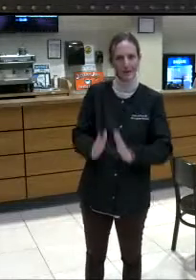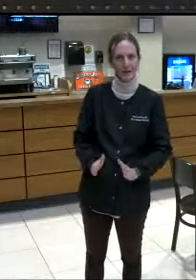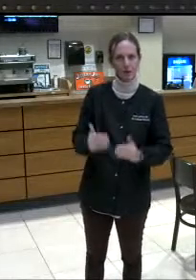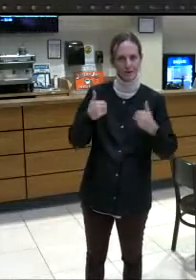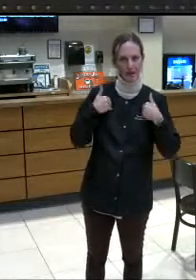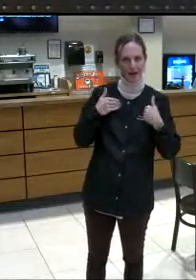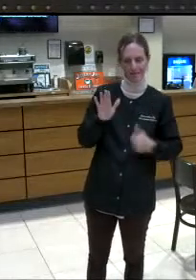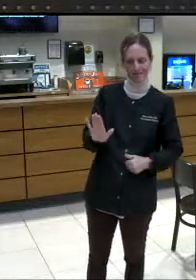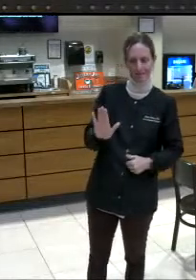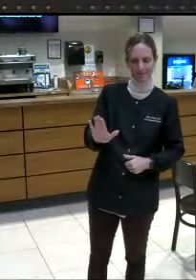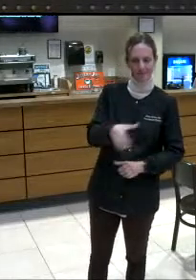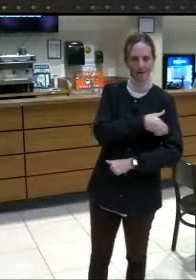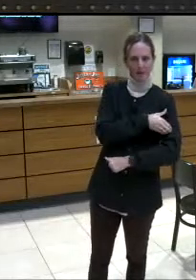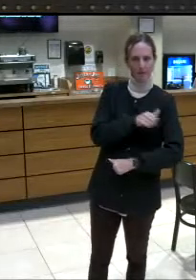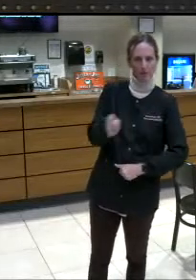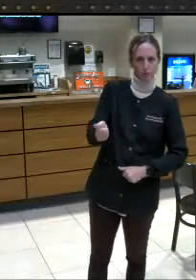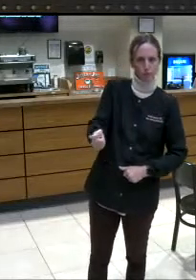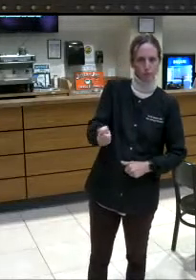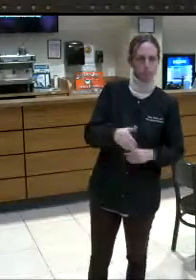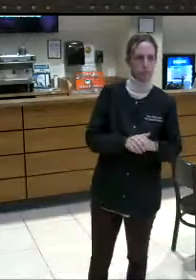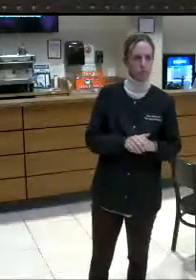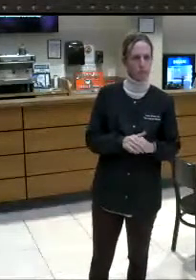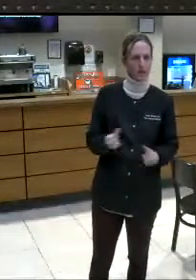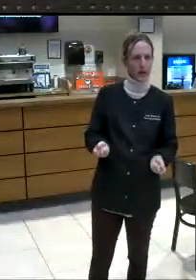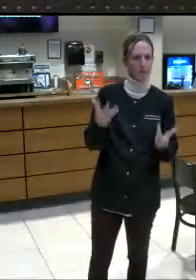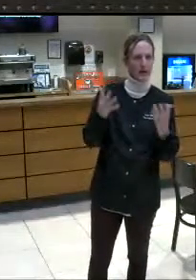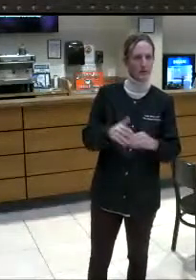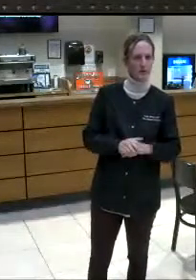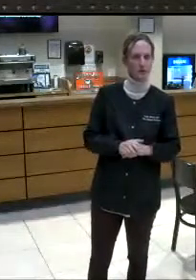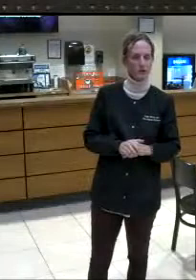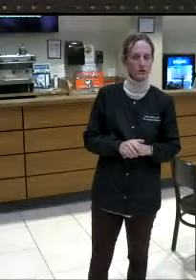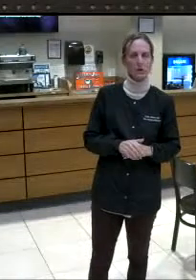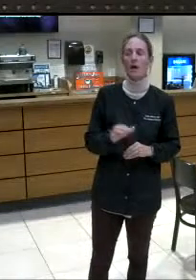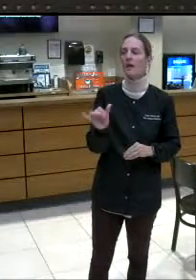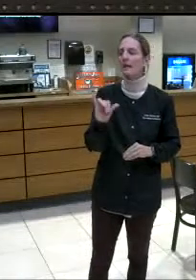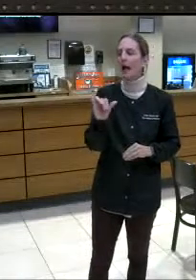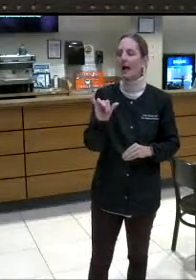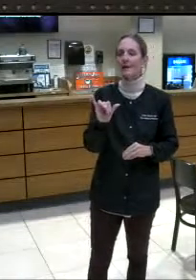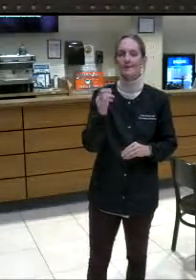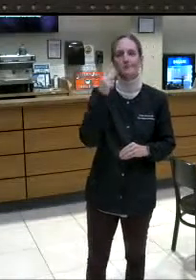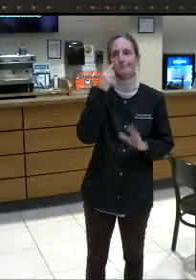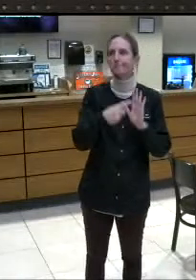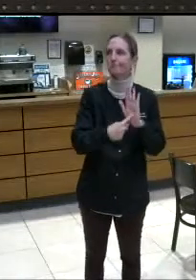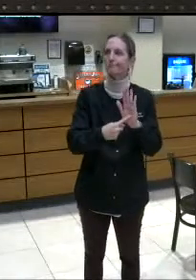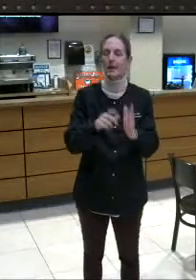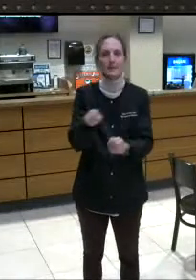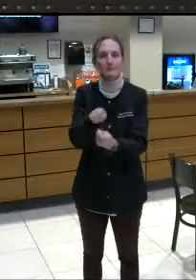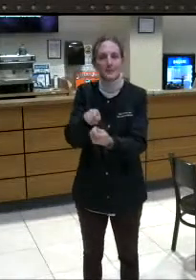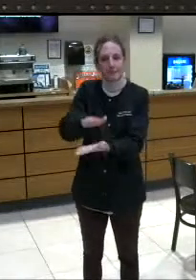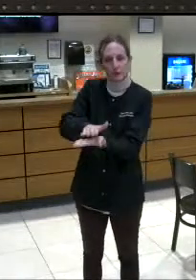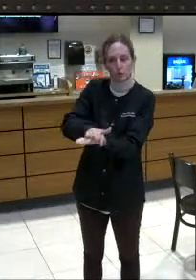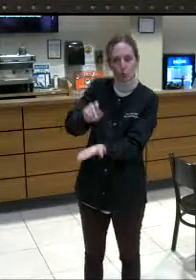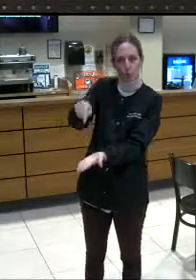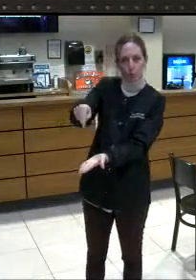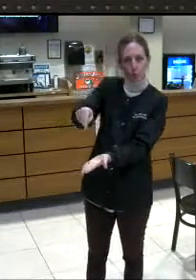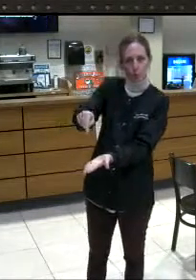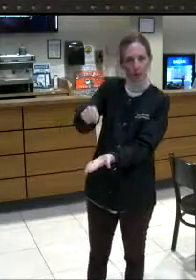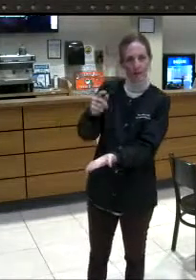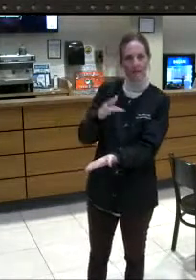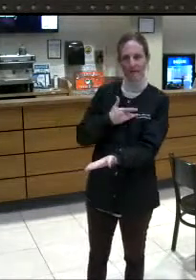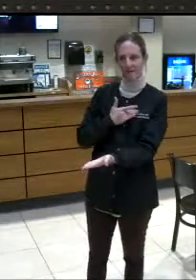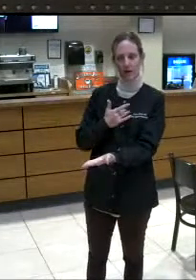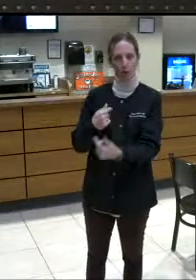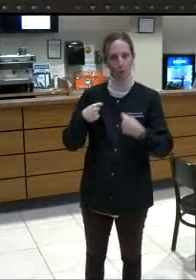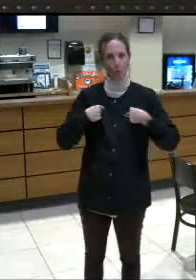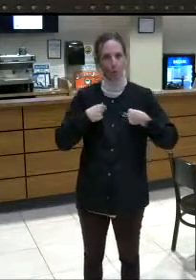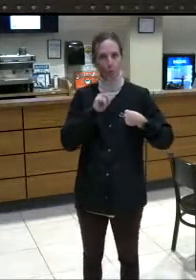meet. How much autonomy do they have, for instance, like at a particular school, if they feel that they're like a unique set,